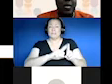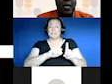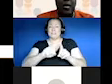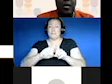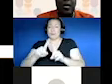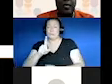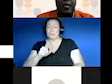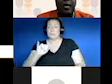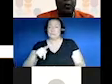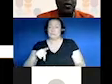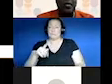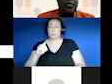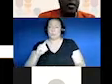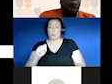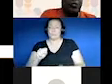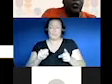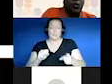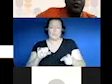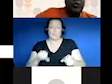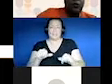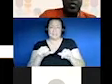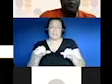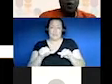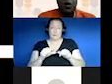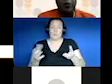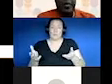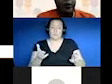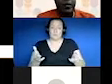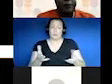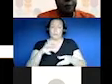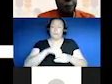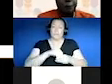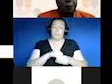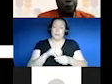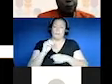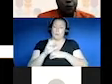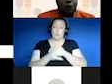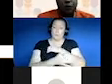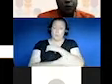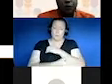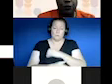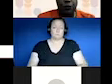this is the areas that we service within Maricopa County.